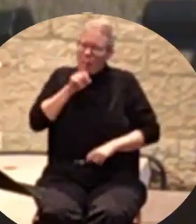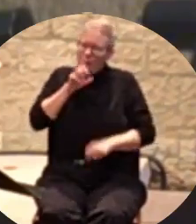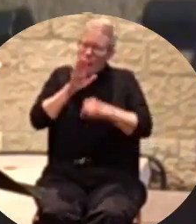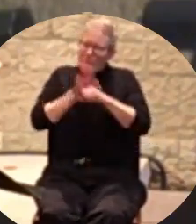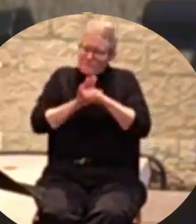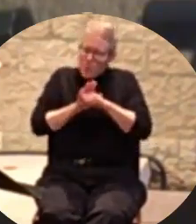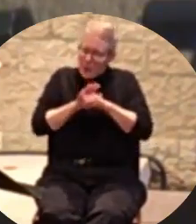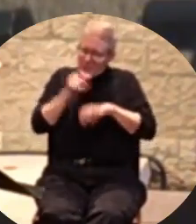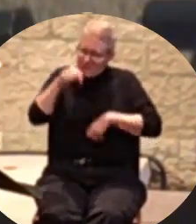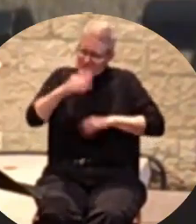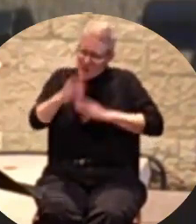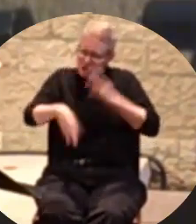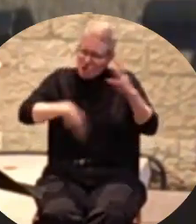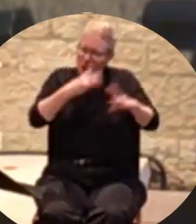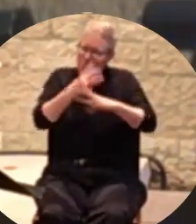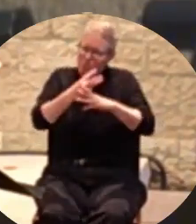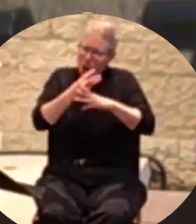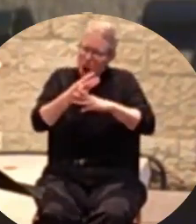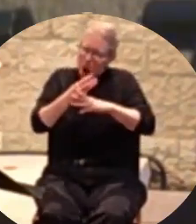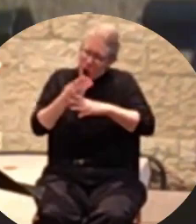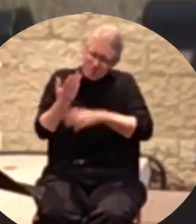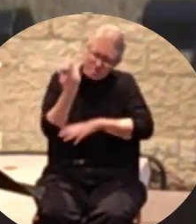world to its feet and we will